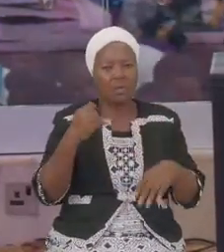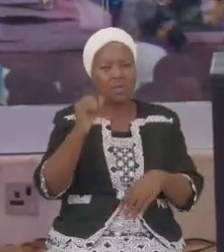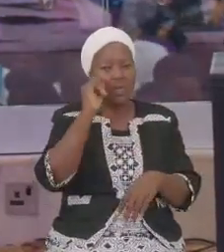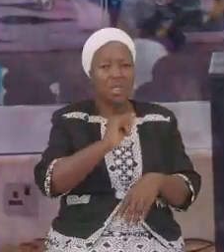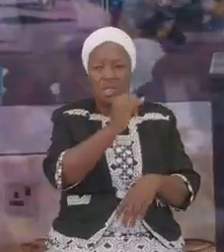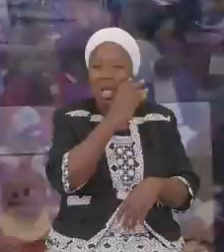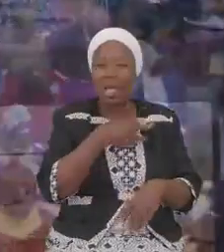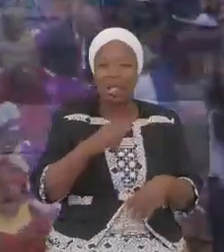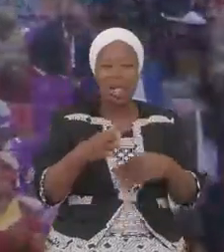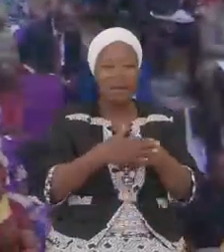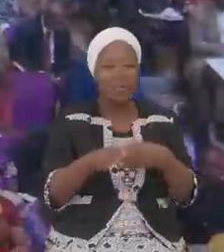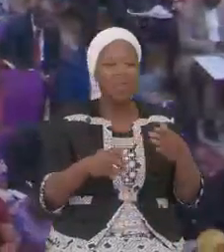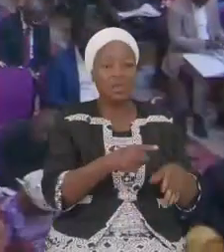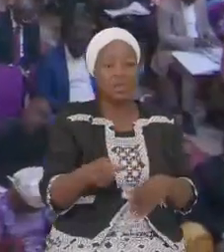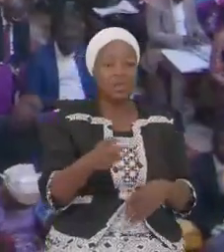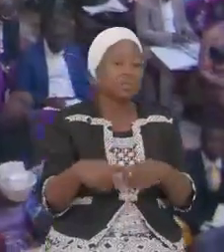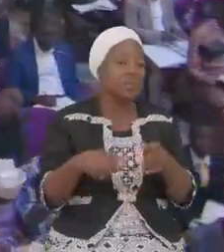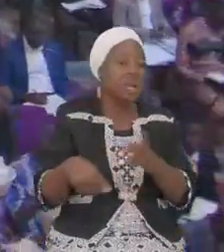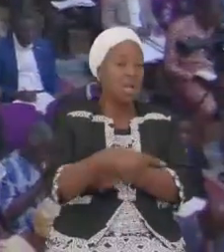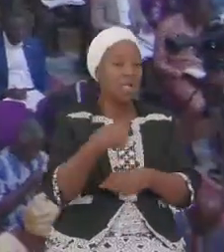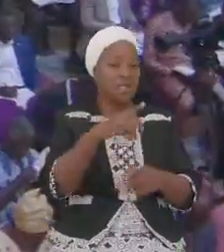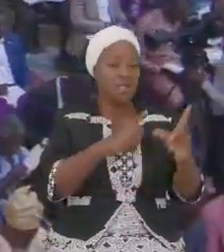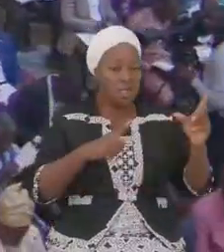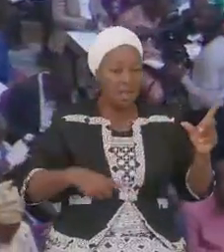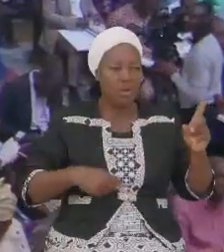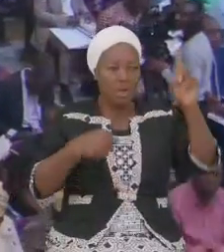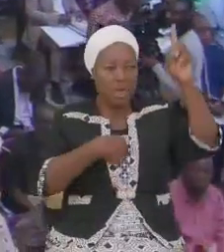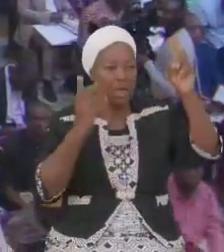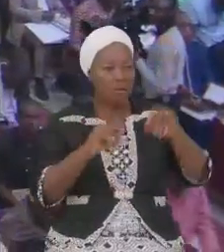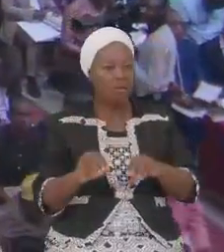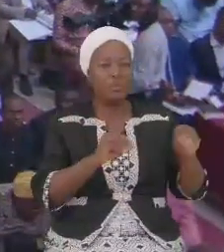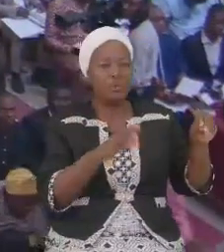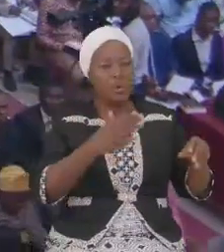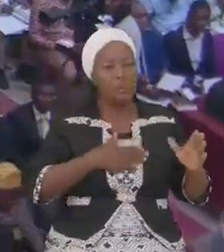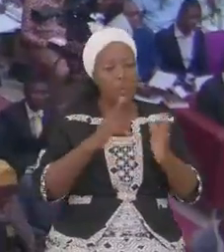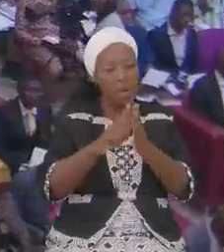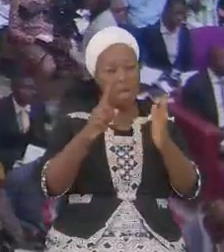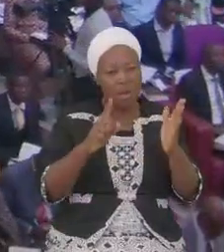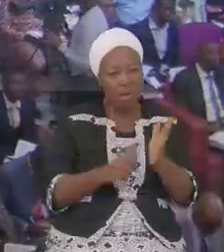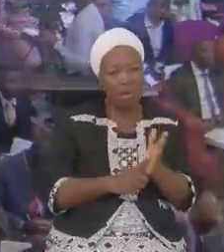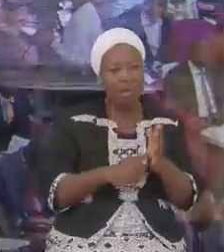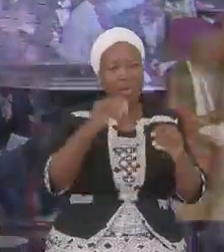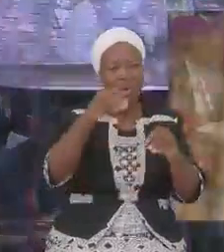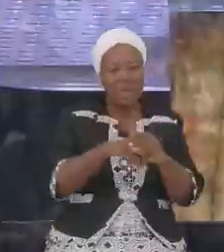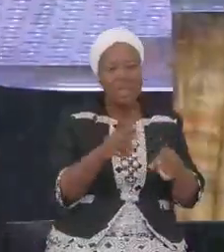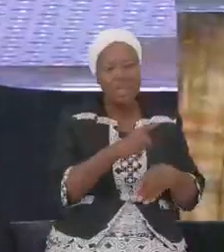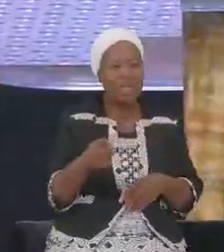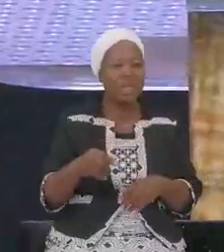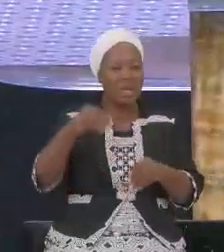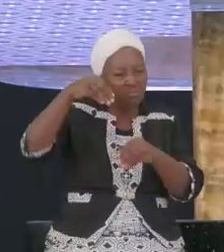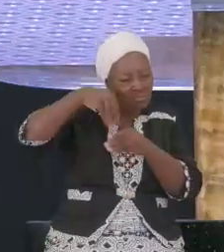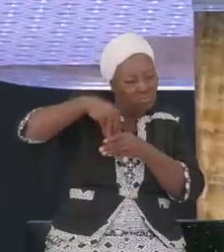Israel. After those days, says the Lord, I will put my law in their